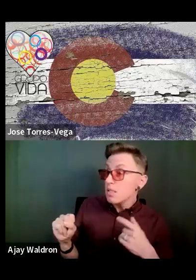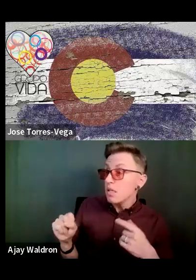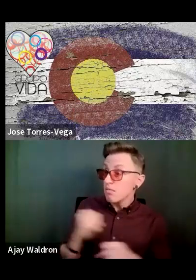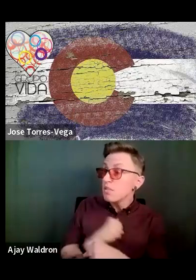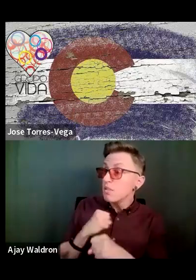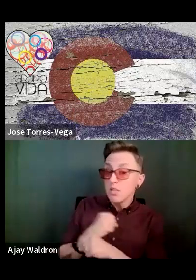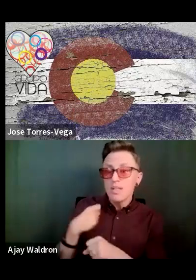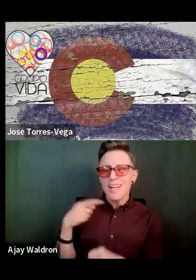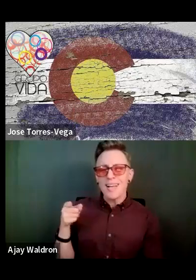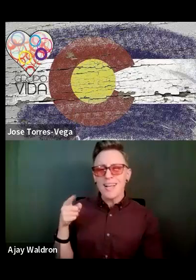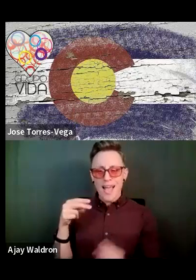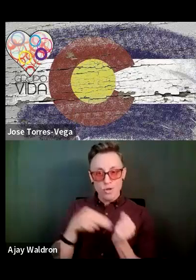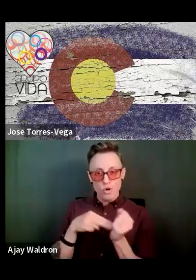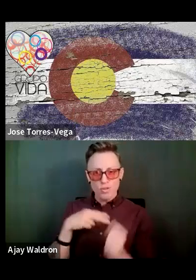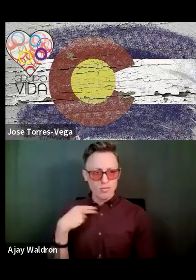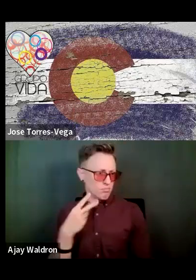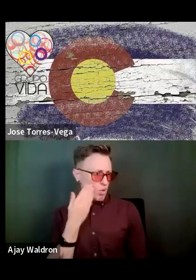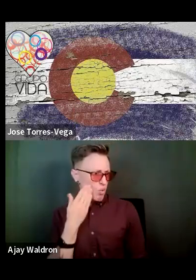And my brother said, look at, look at my sister.